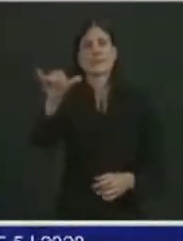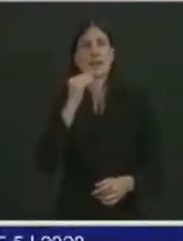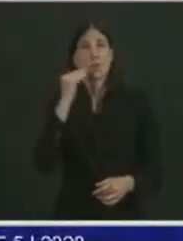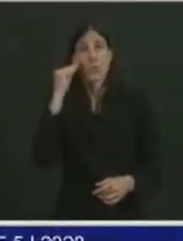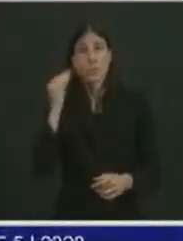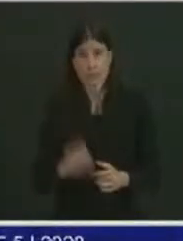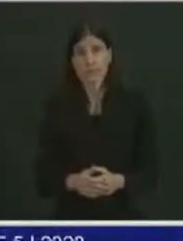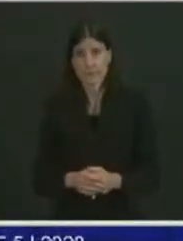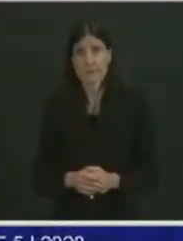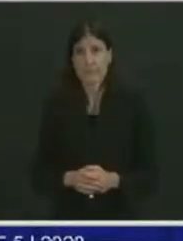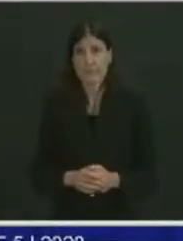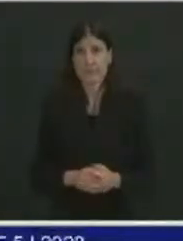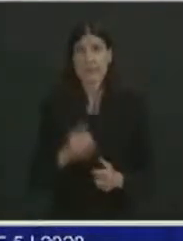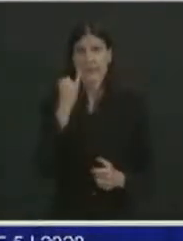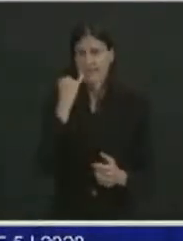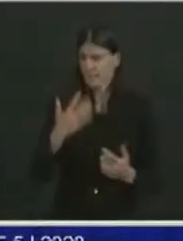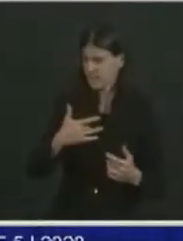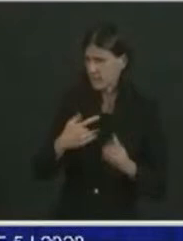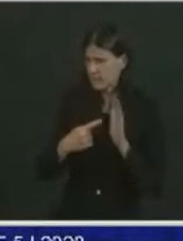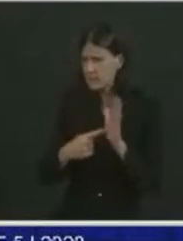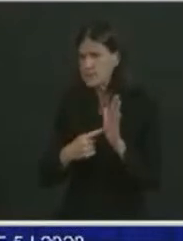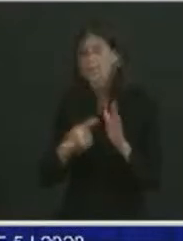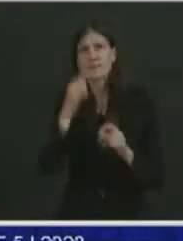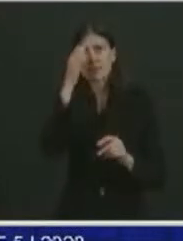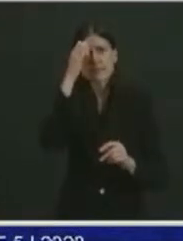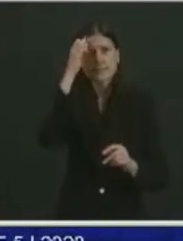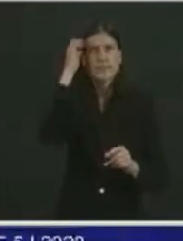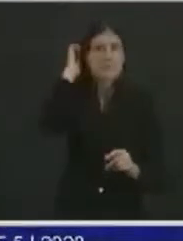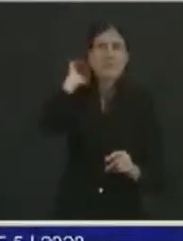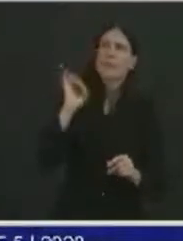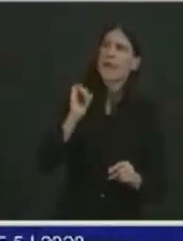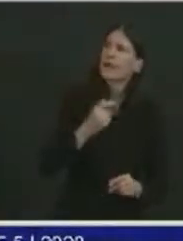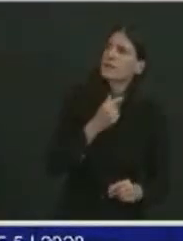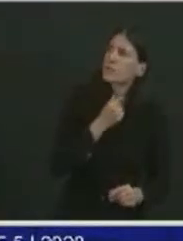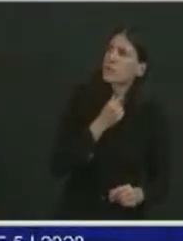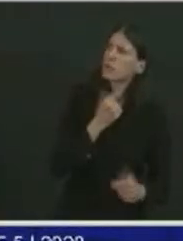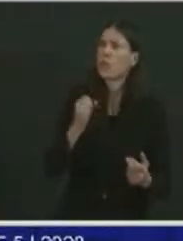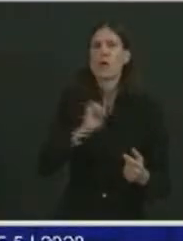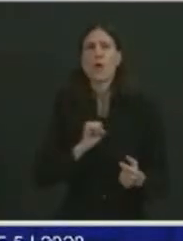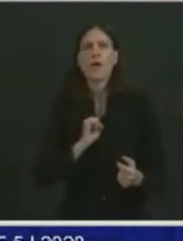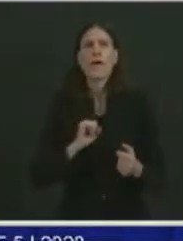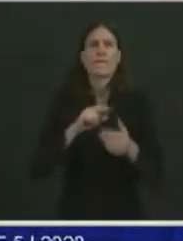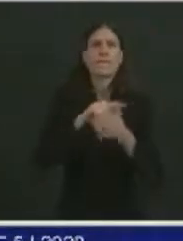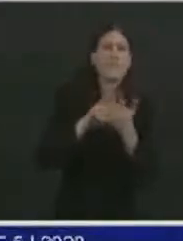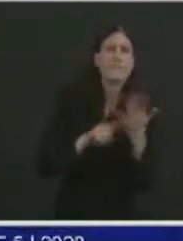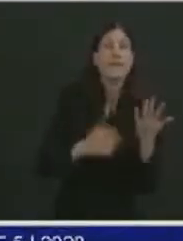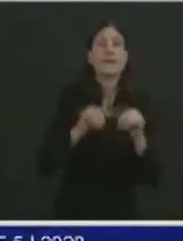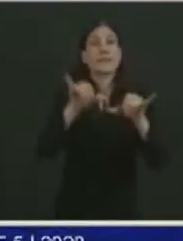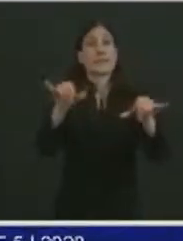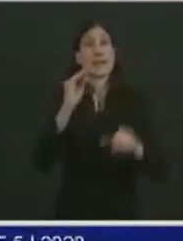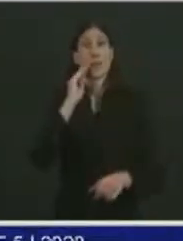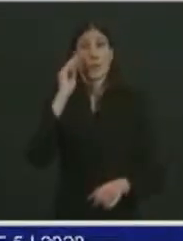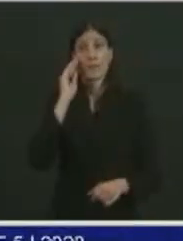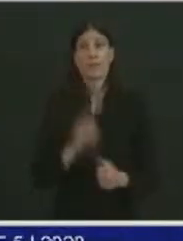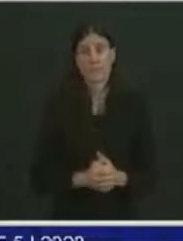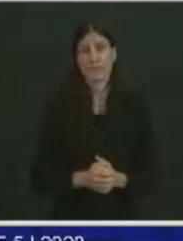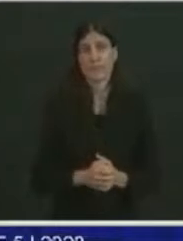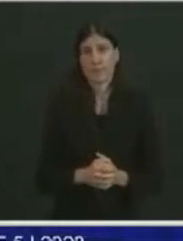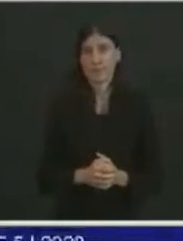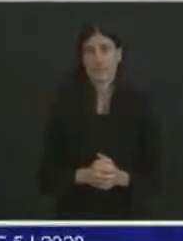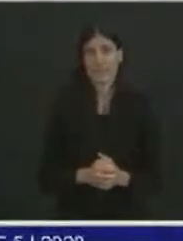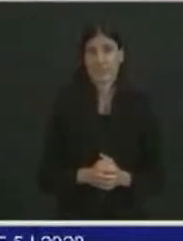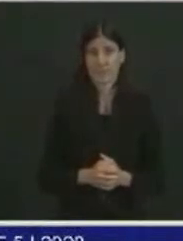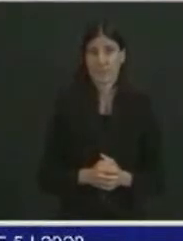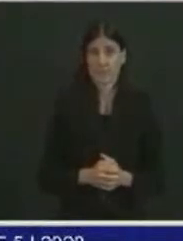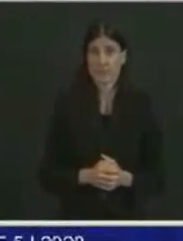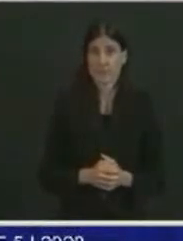have symptoms, it is important to stay home. Also, as the governor has shared, think about those who live in your